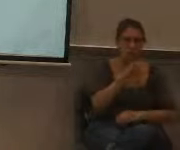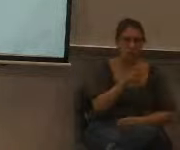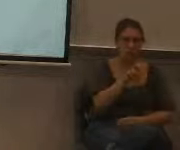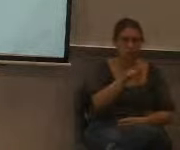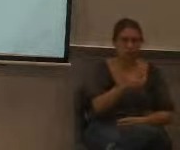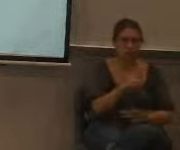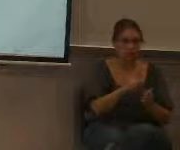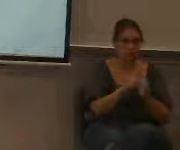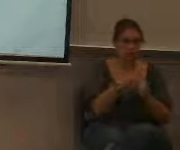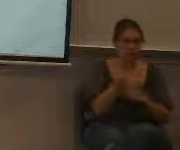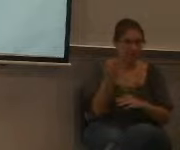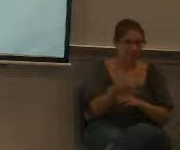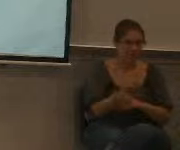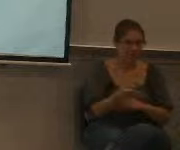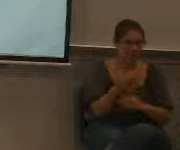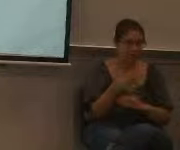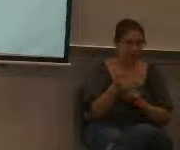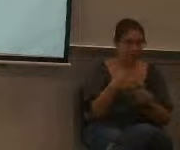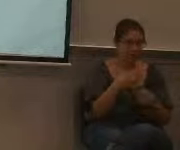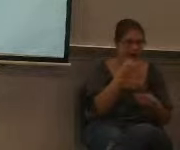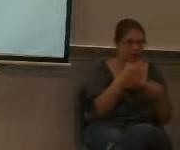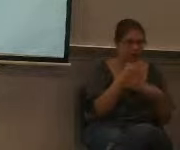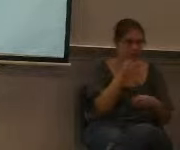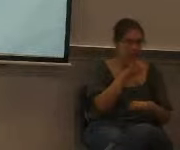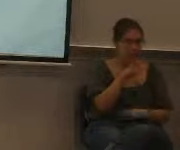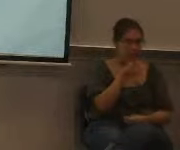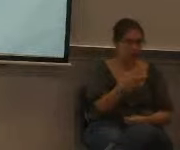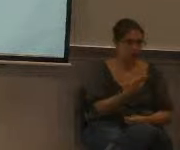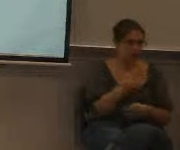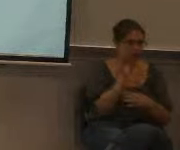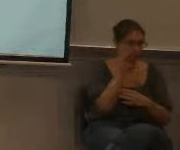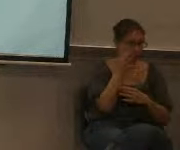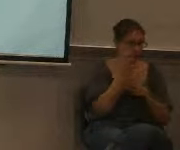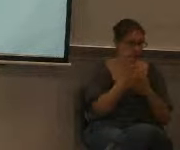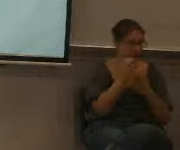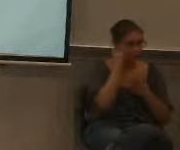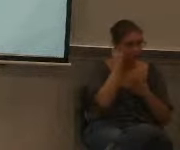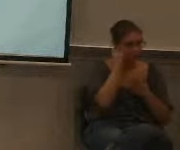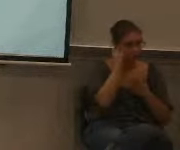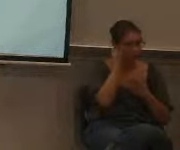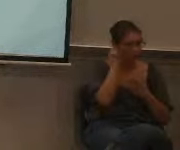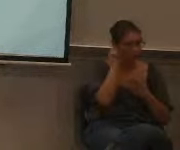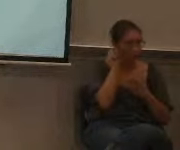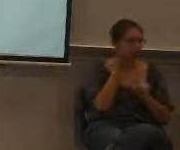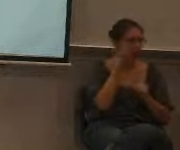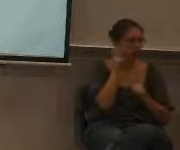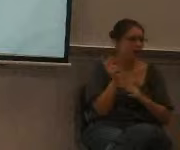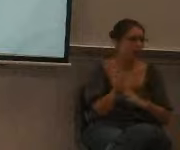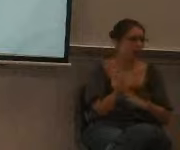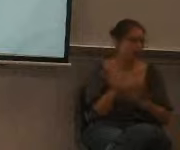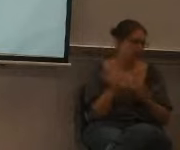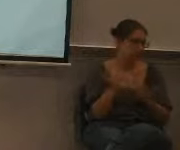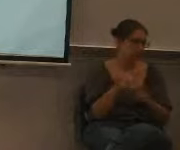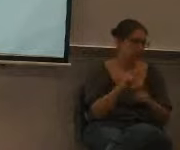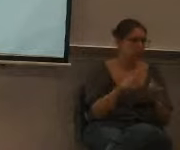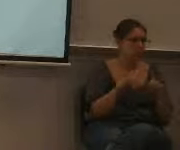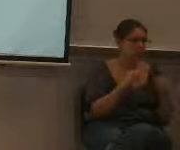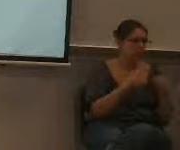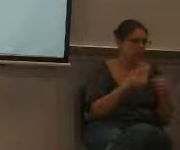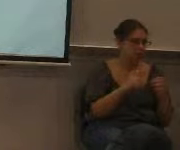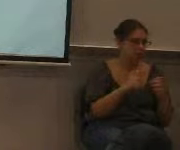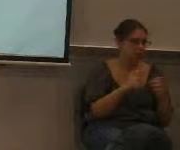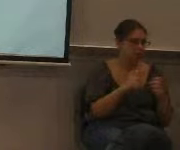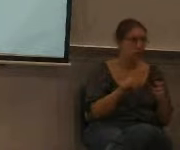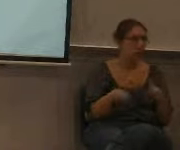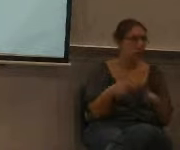these fishes. The fishes come up and eat the fleshy fruit, ingest it, and then swim off somewhere